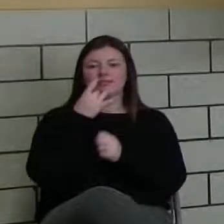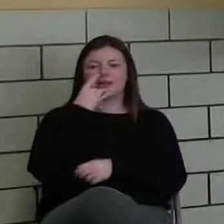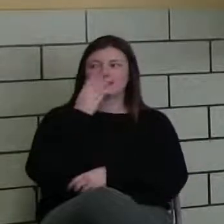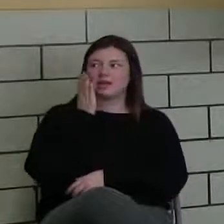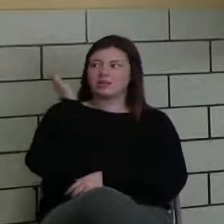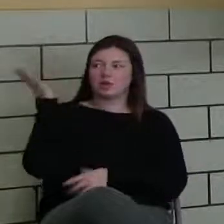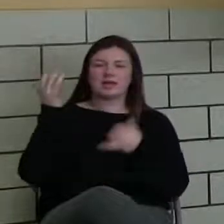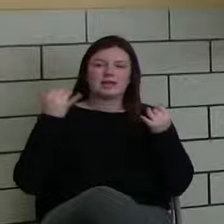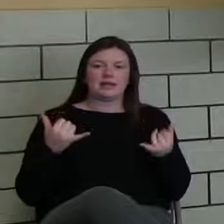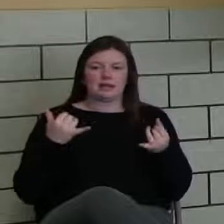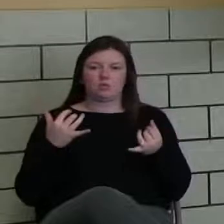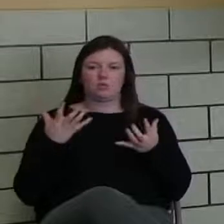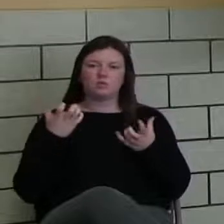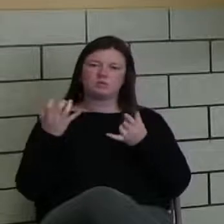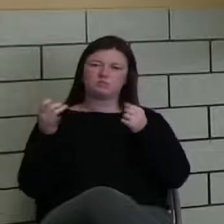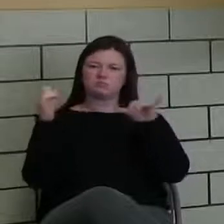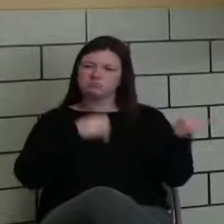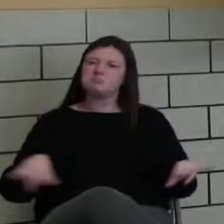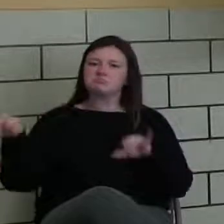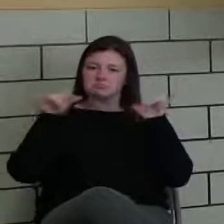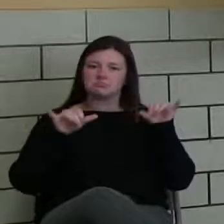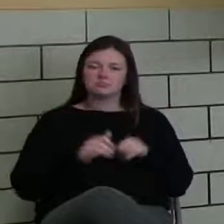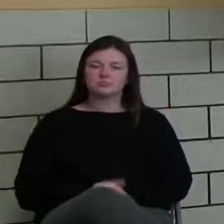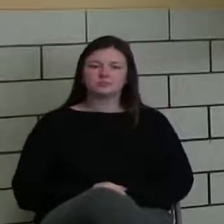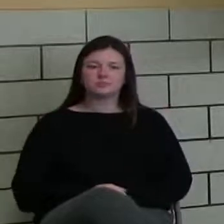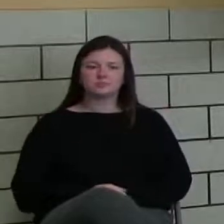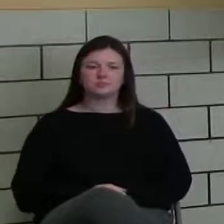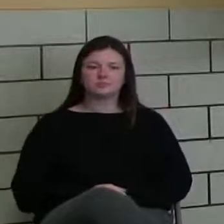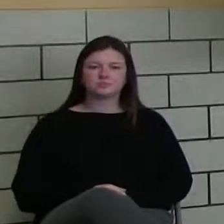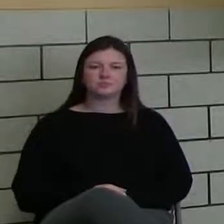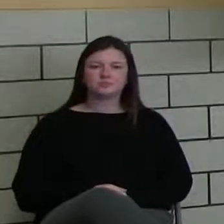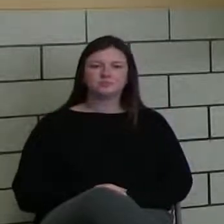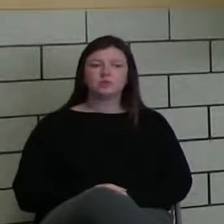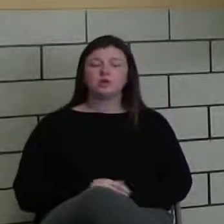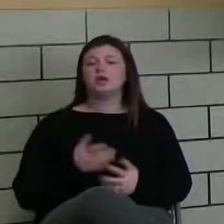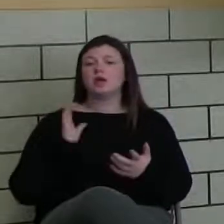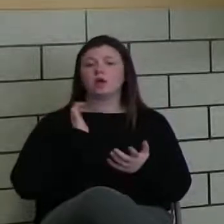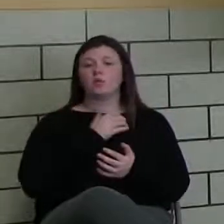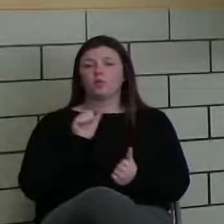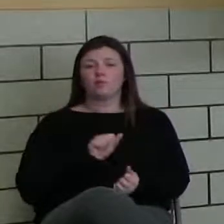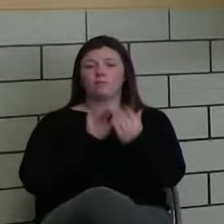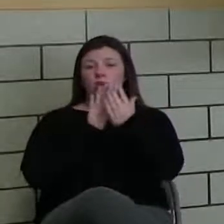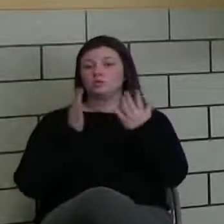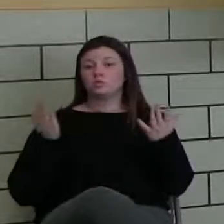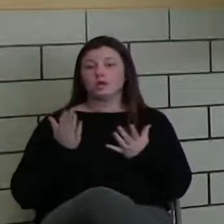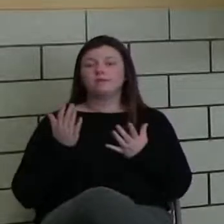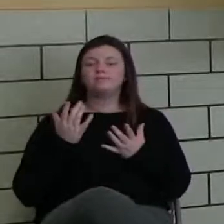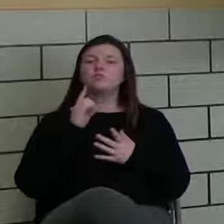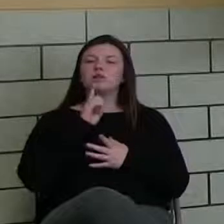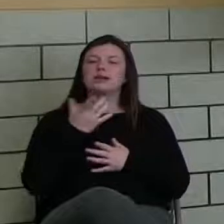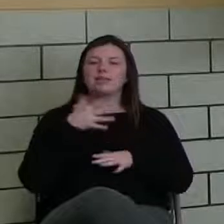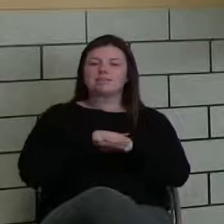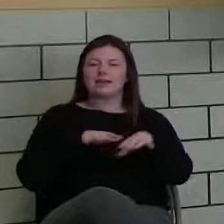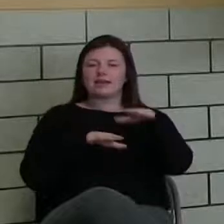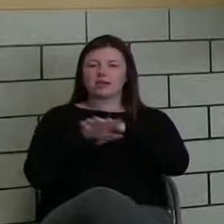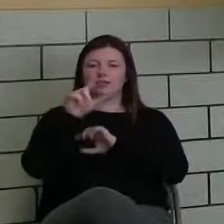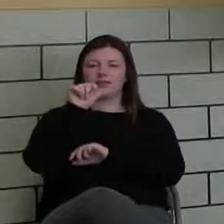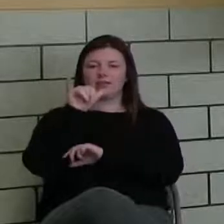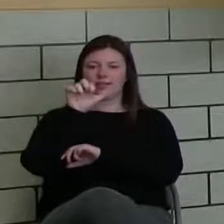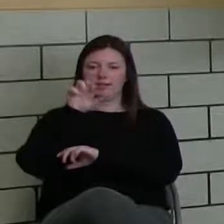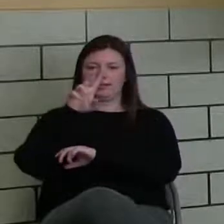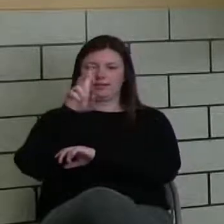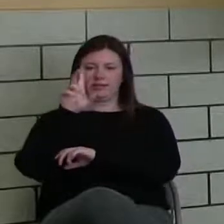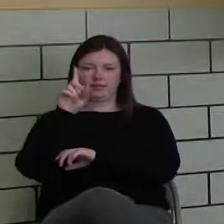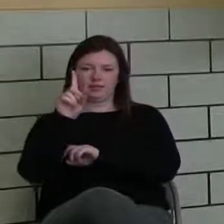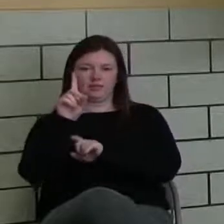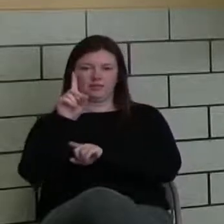style. And our approach to this was a layered lighting effect. If you think about